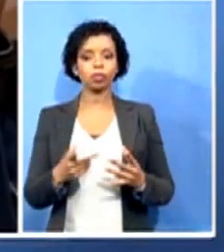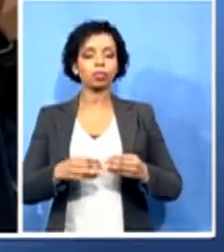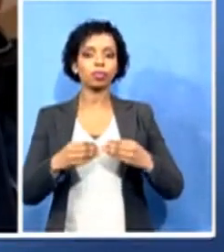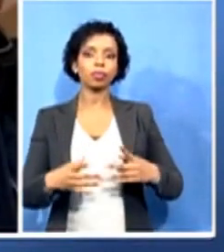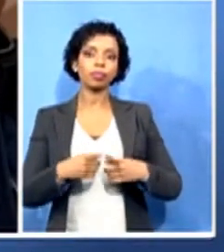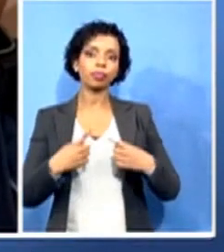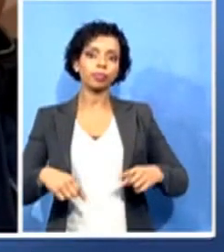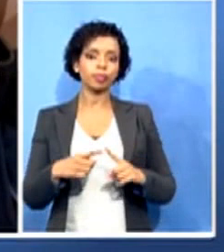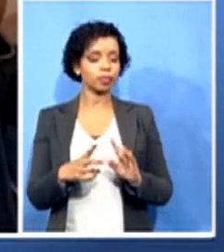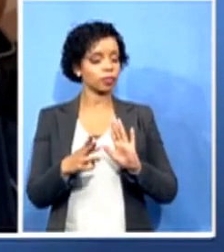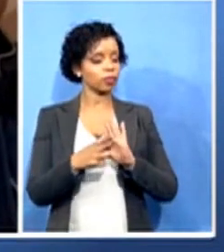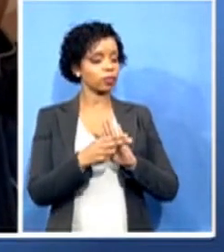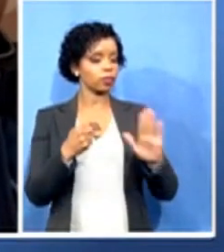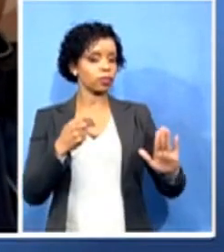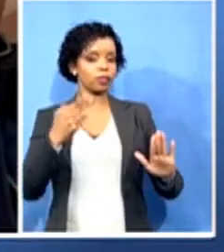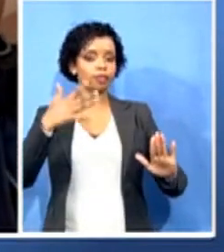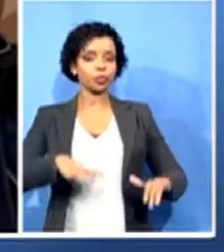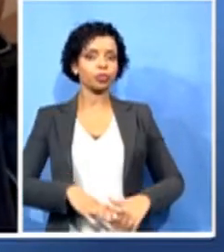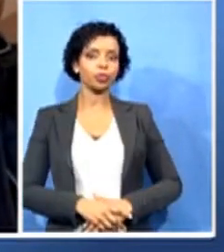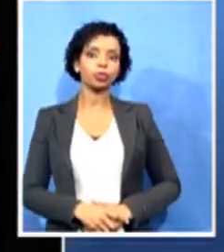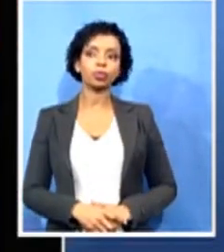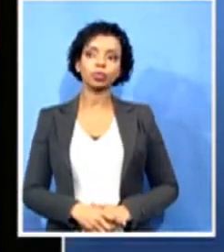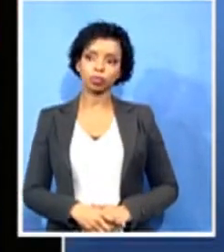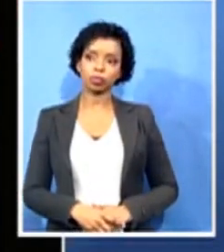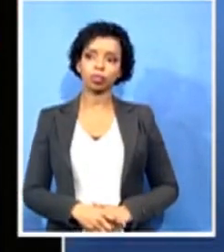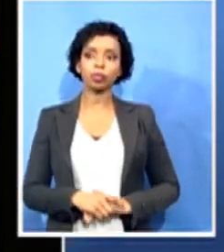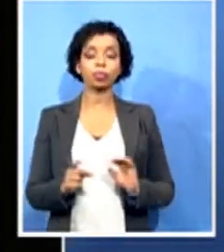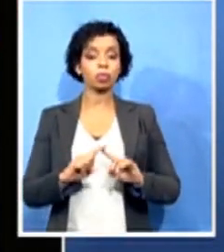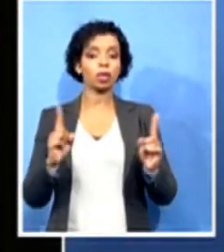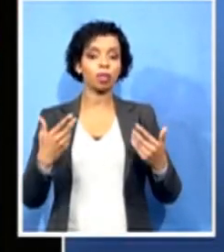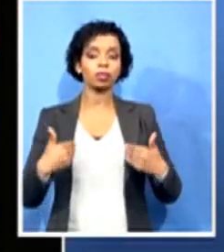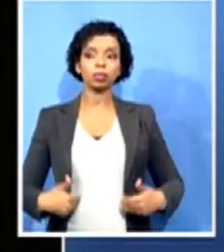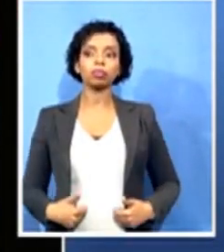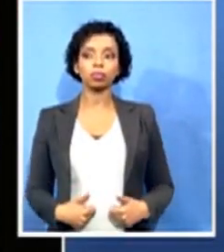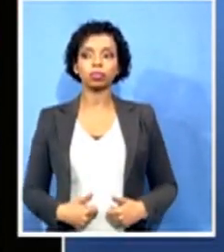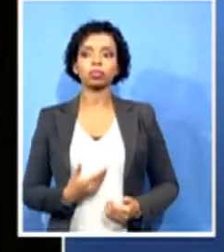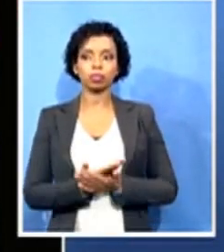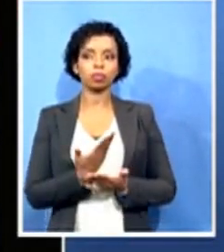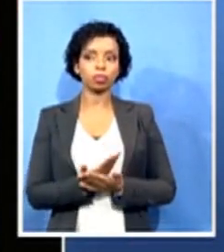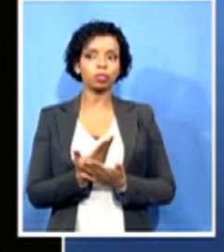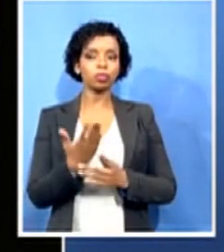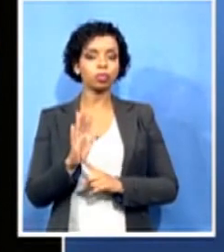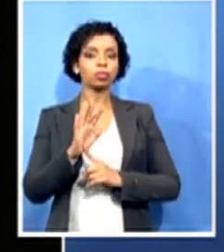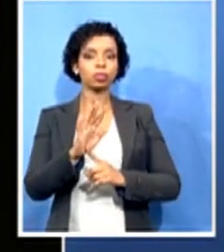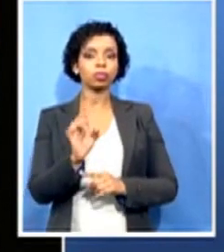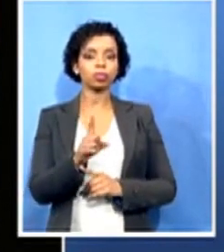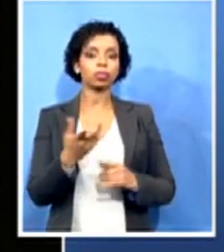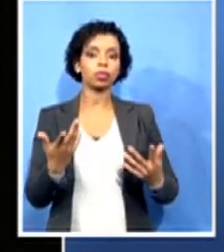to adjudicate. I can show you that I've adjudicated more than 5 companies where